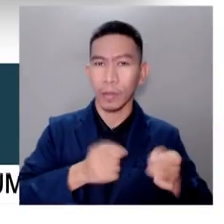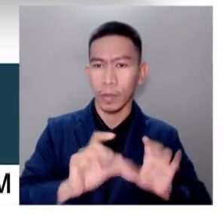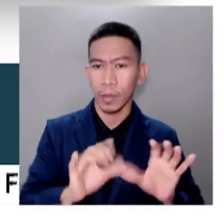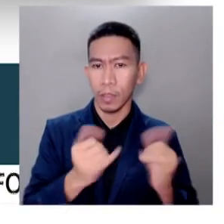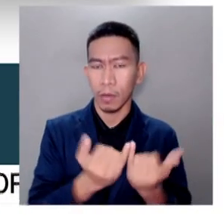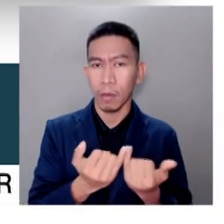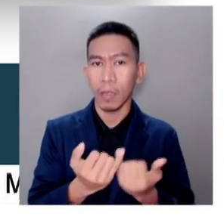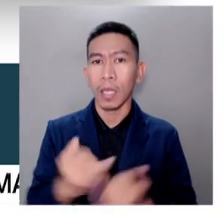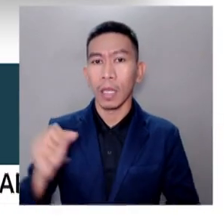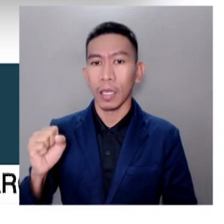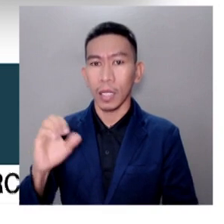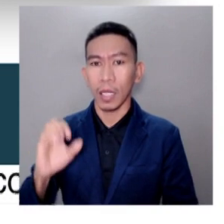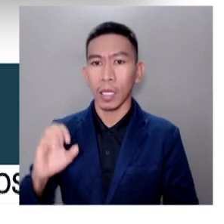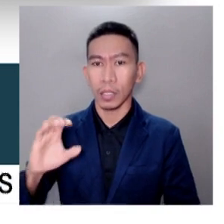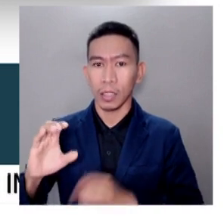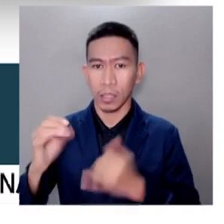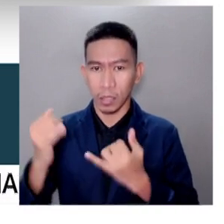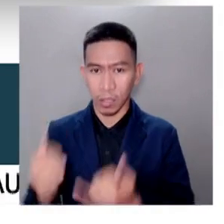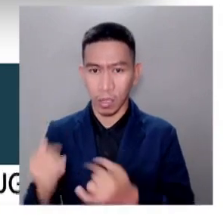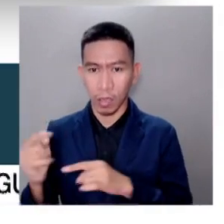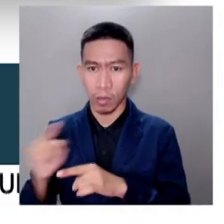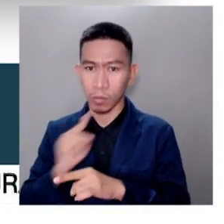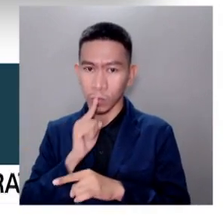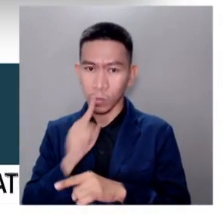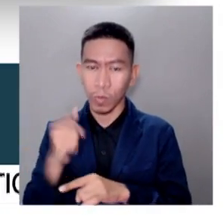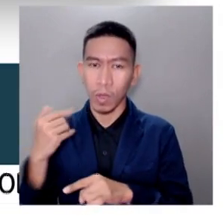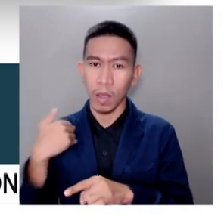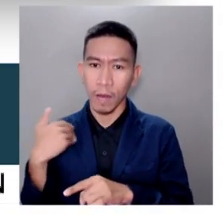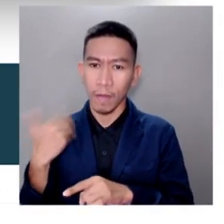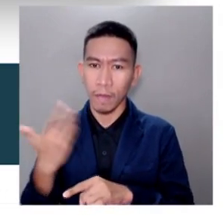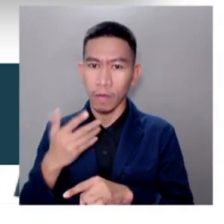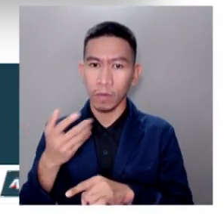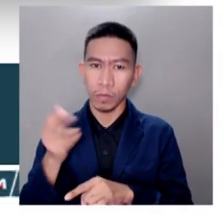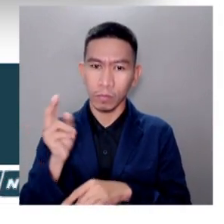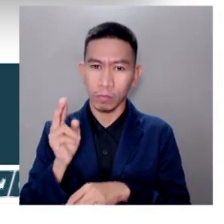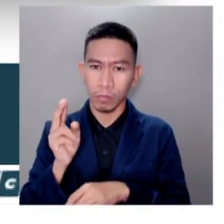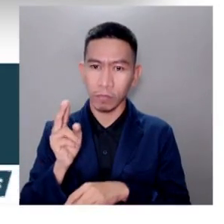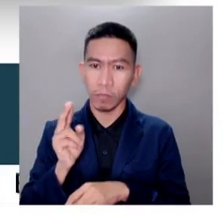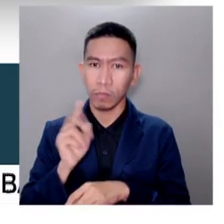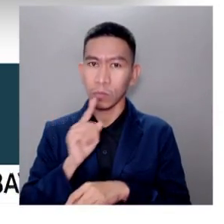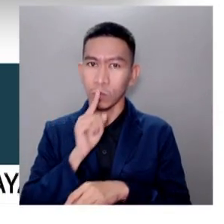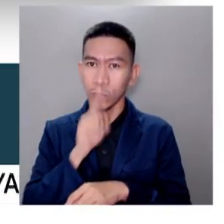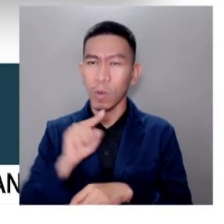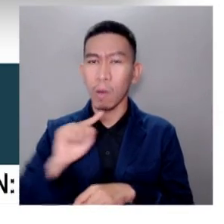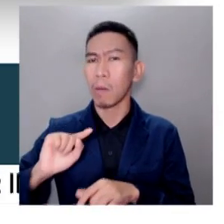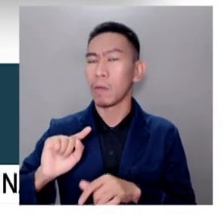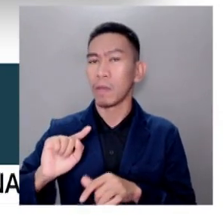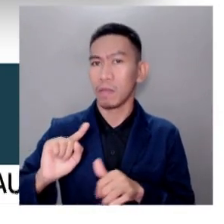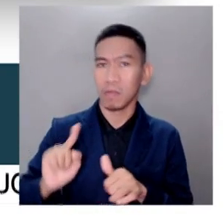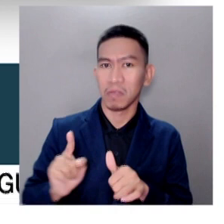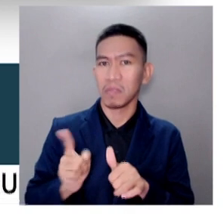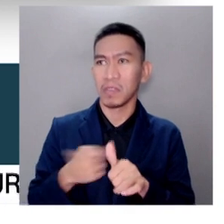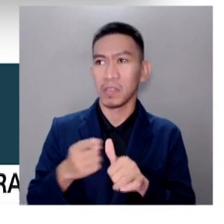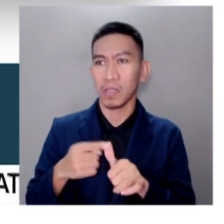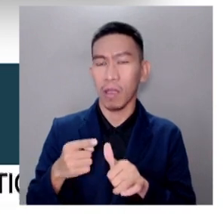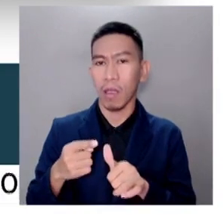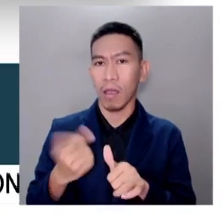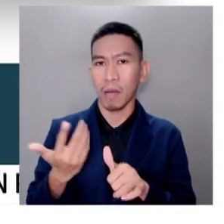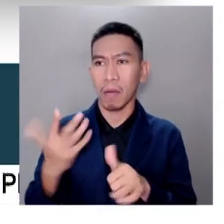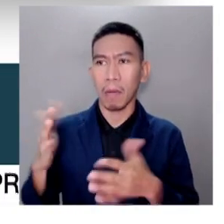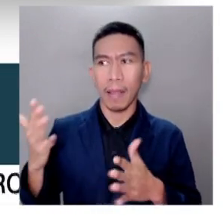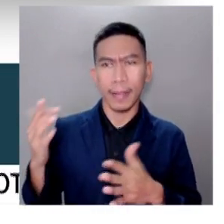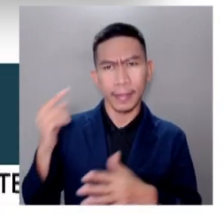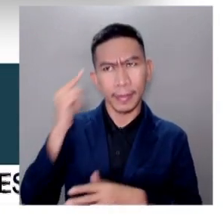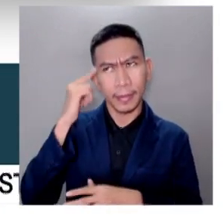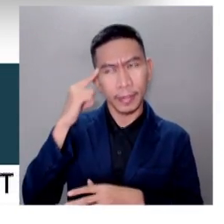Omidyar donating its PDRs to the staff of Rappler is merely an afterthought in a bid to escape a violation that was already committed.